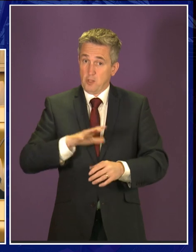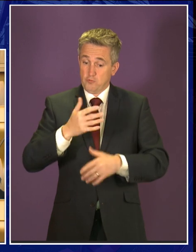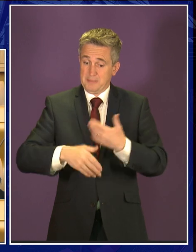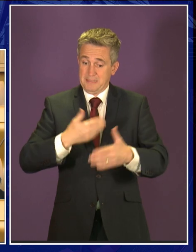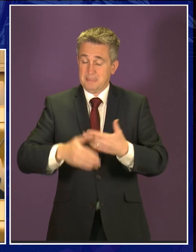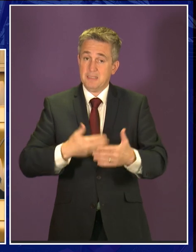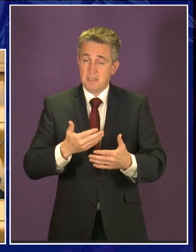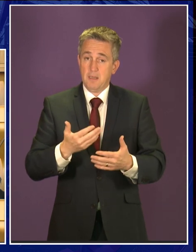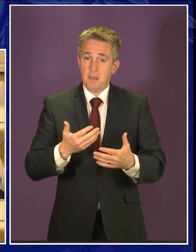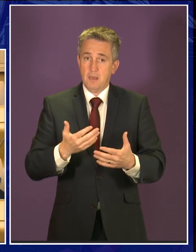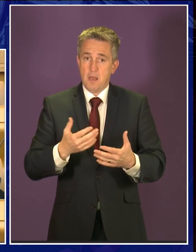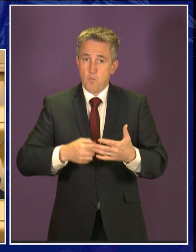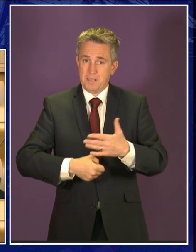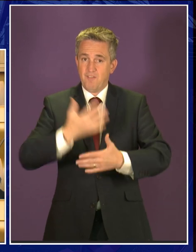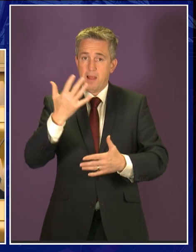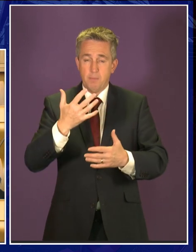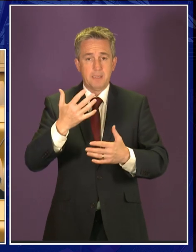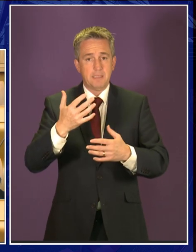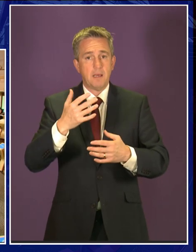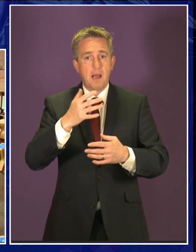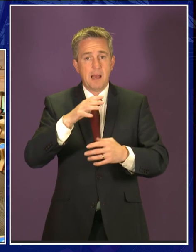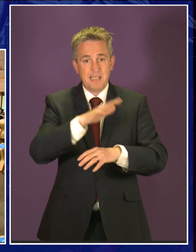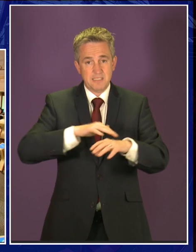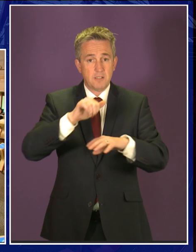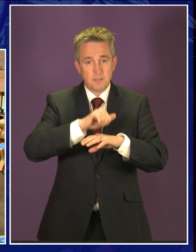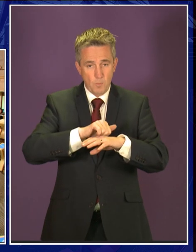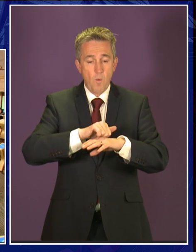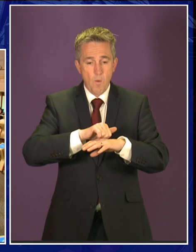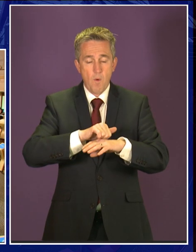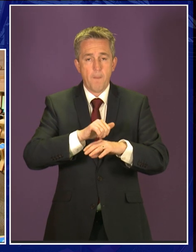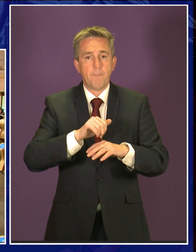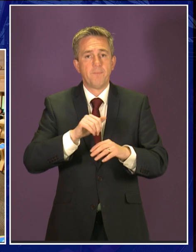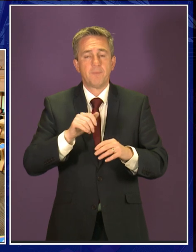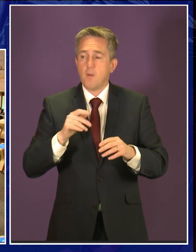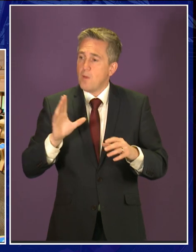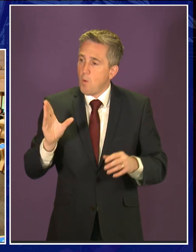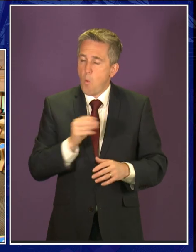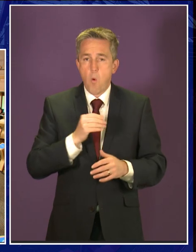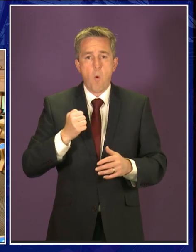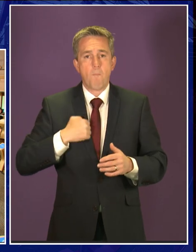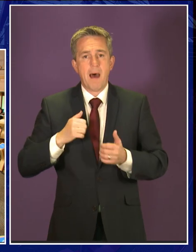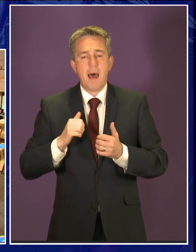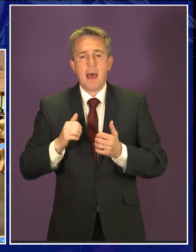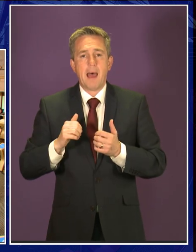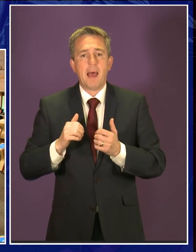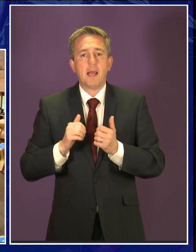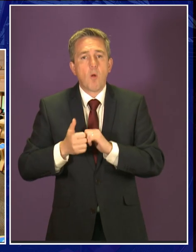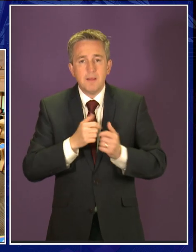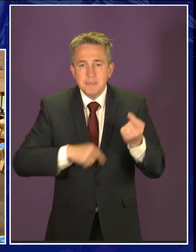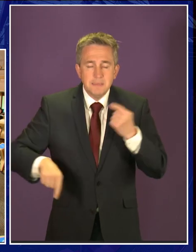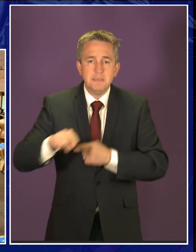is increasingly emerging and perceived. In solidarity with my fellow Singaporeans, I have an affinity